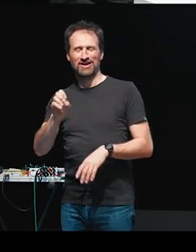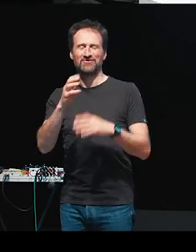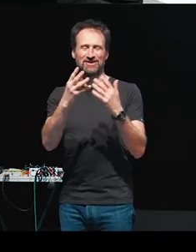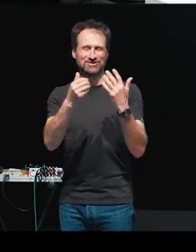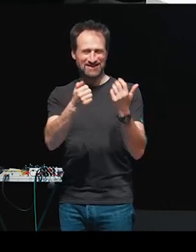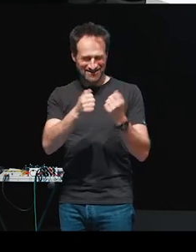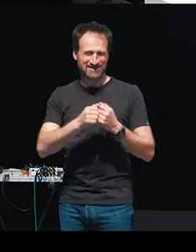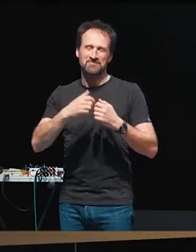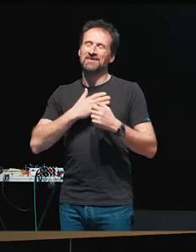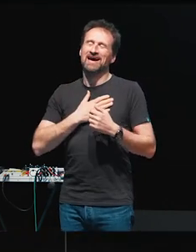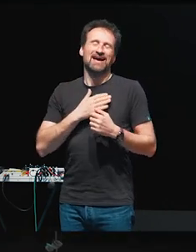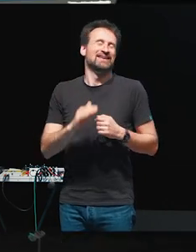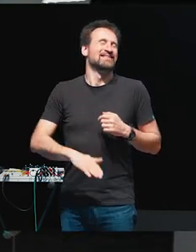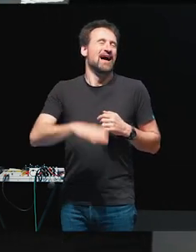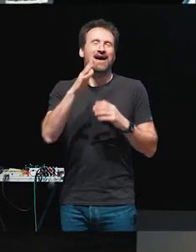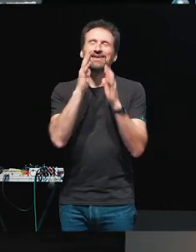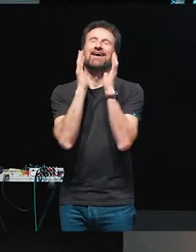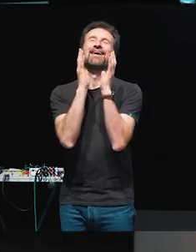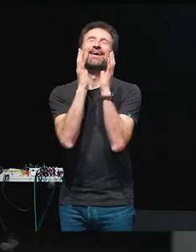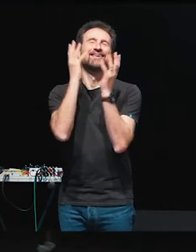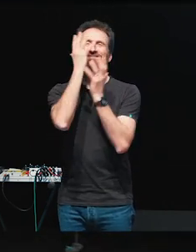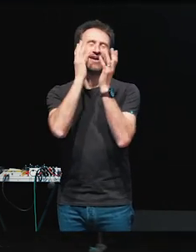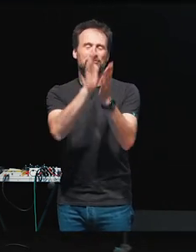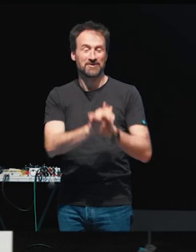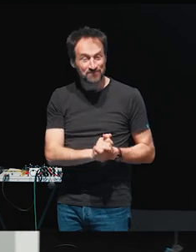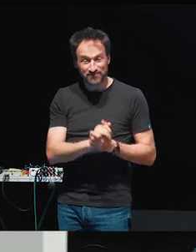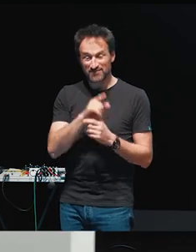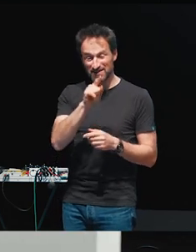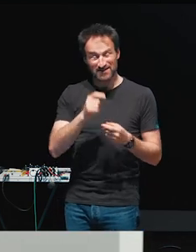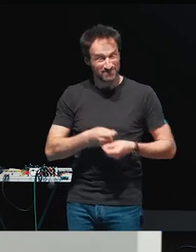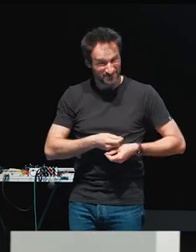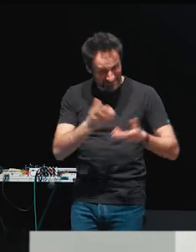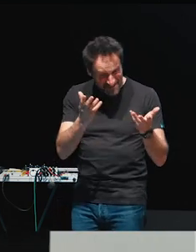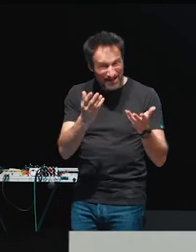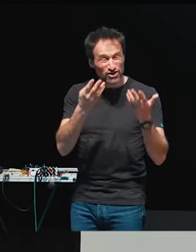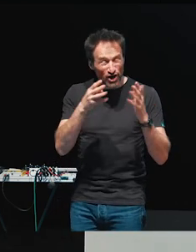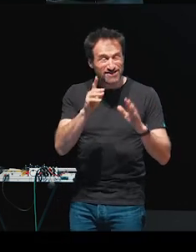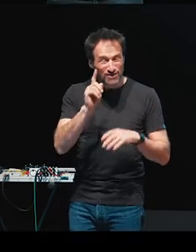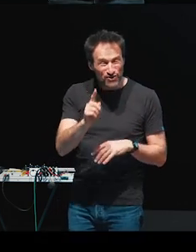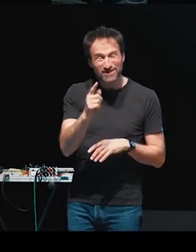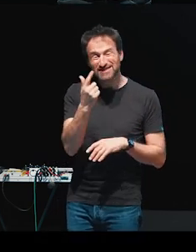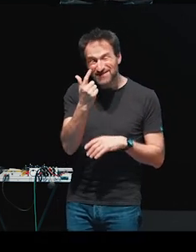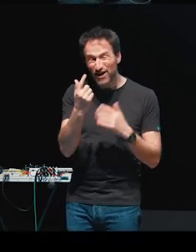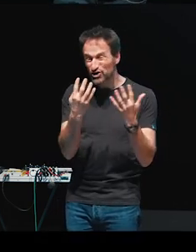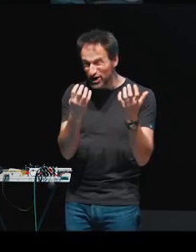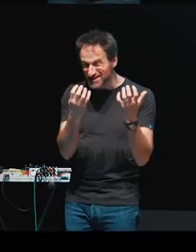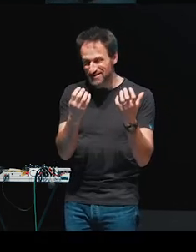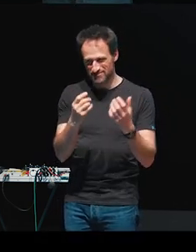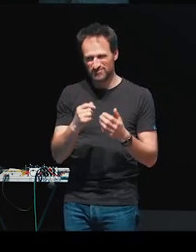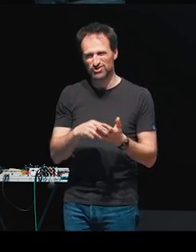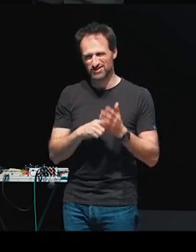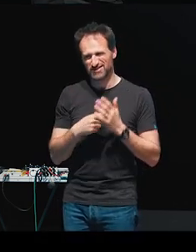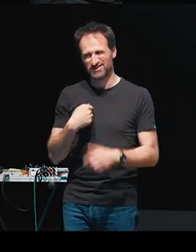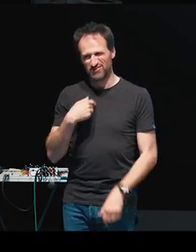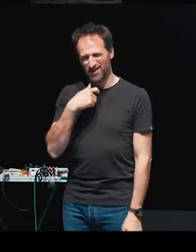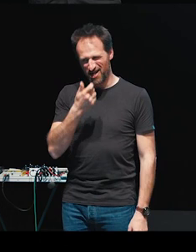childhood. And it was released in 1982, and that really shows that I'm growing old nowadays.